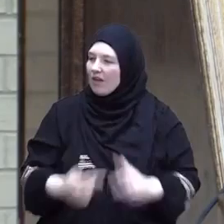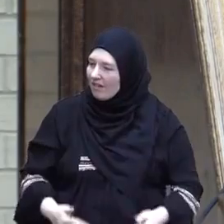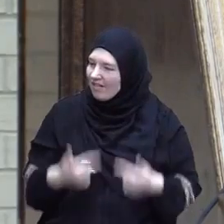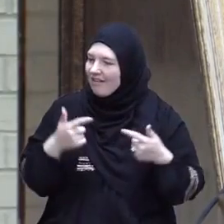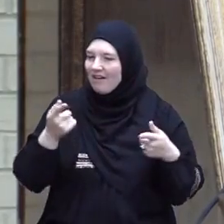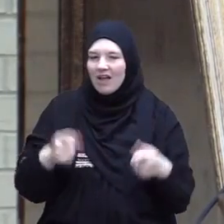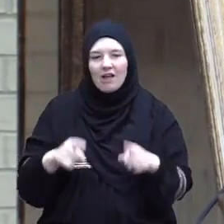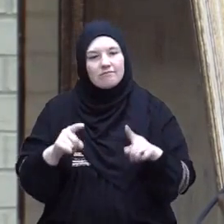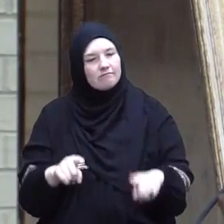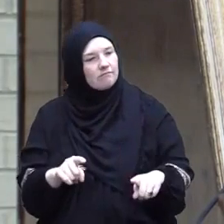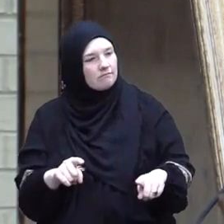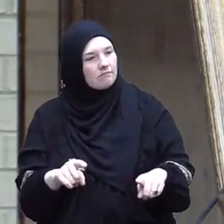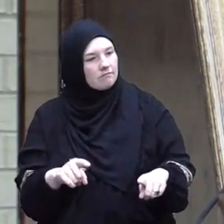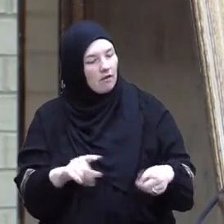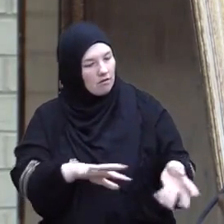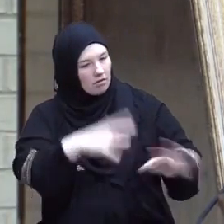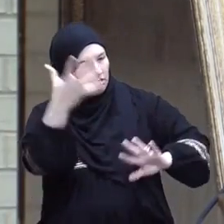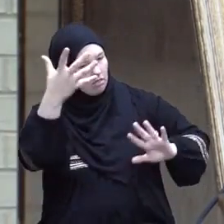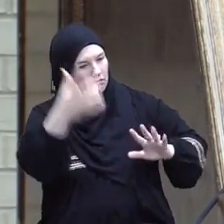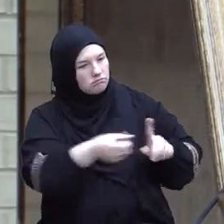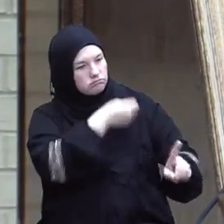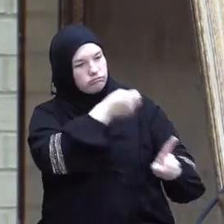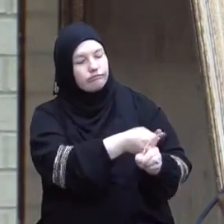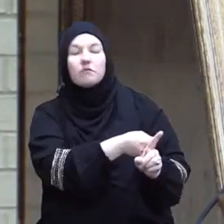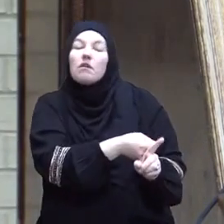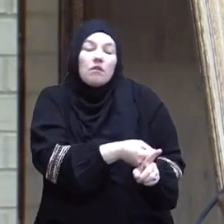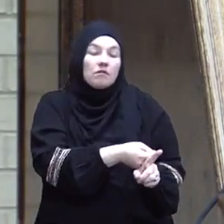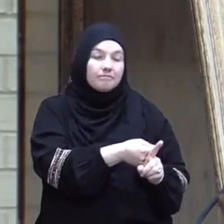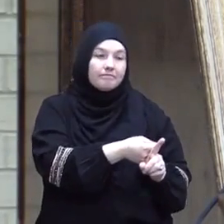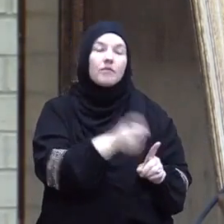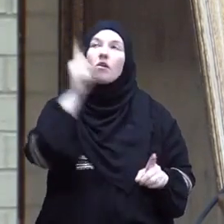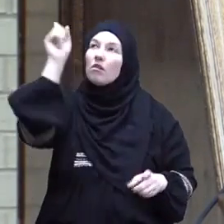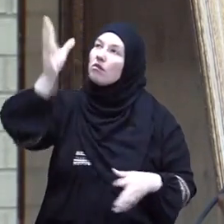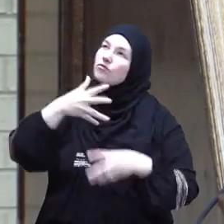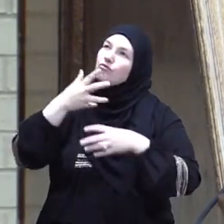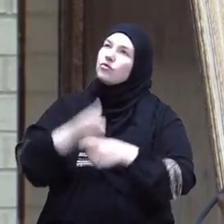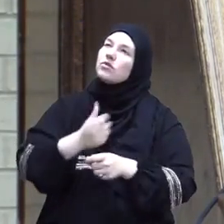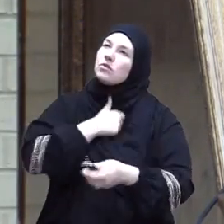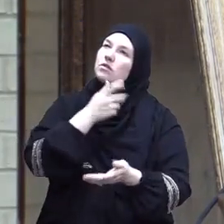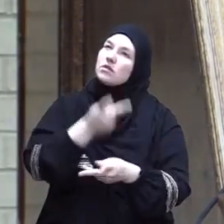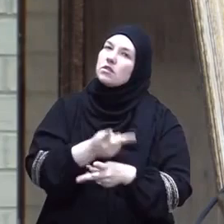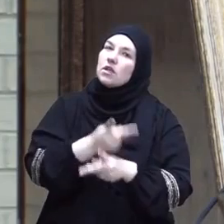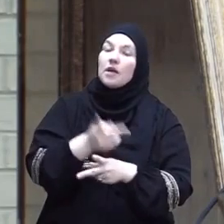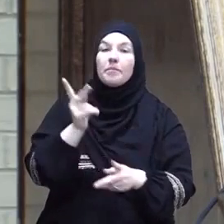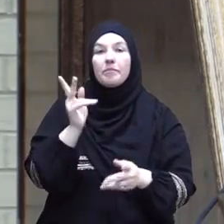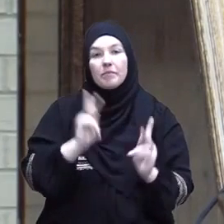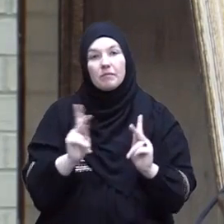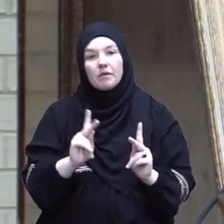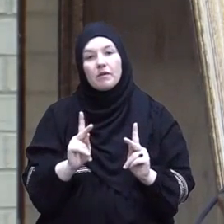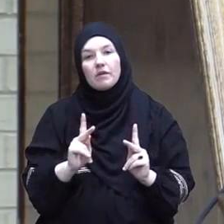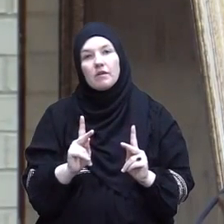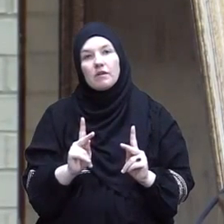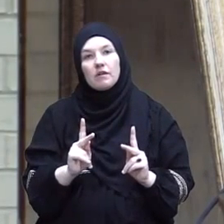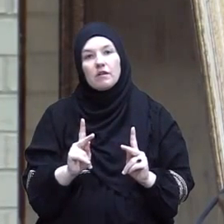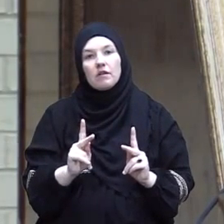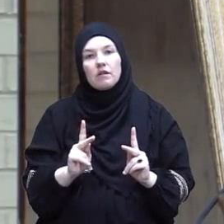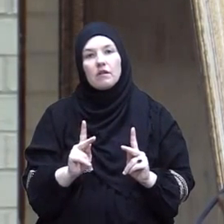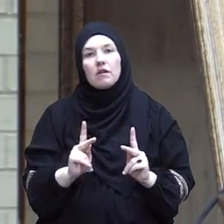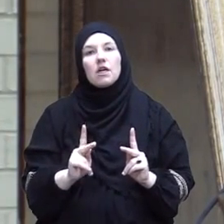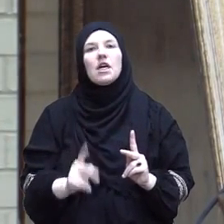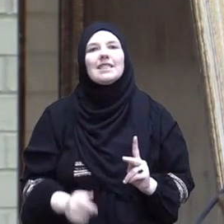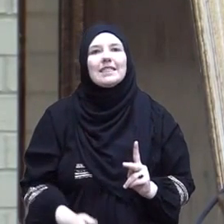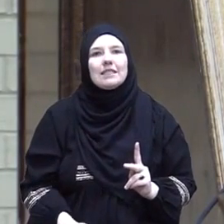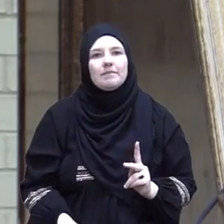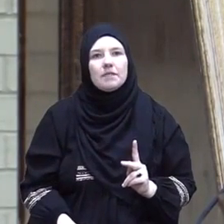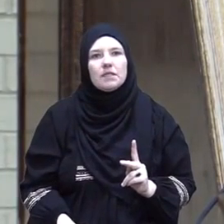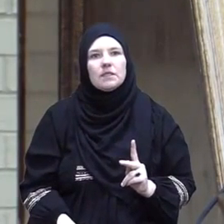as those who denied and disbelieved Allah subhanahu wa ta'ala and they belied His ayat, those have a